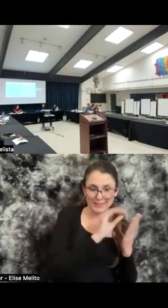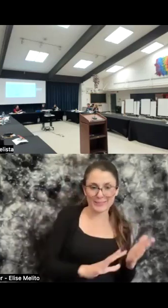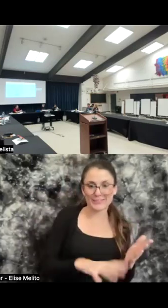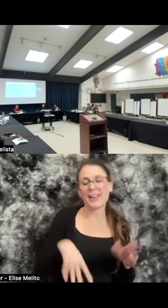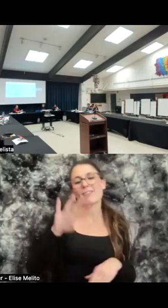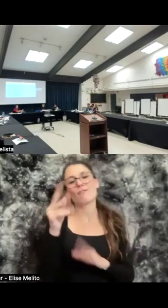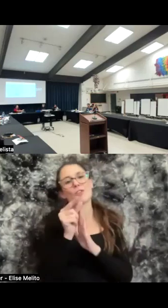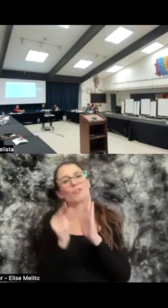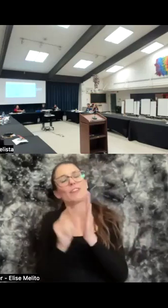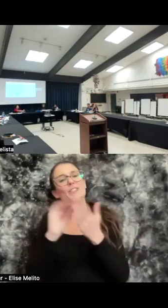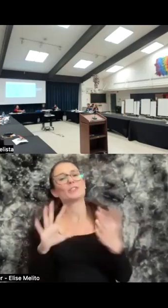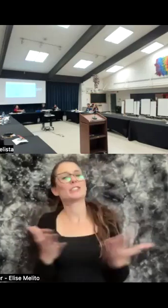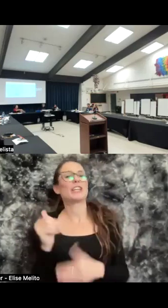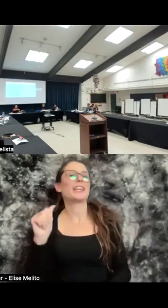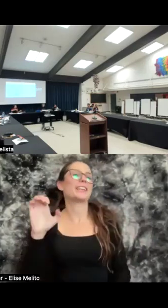AEA.